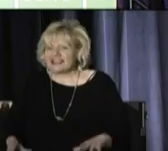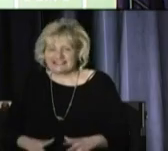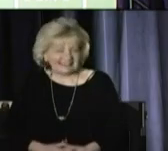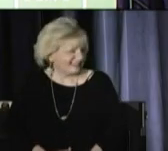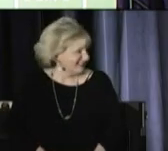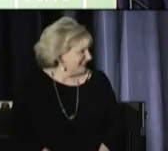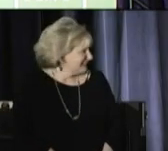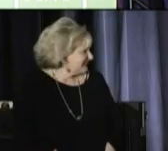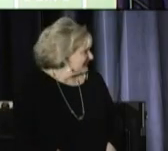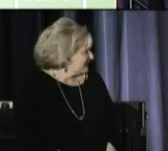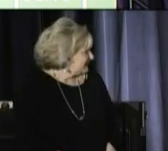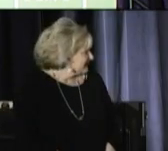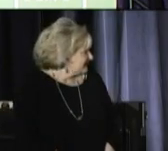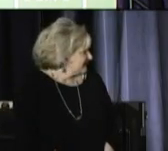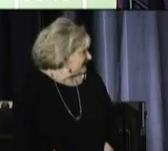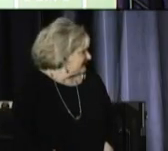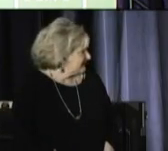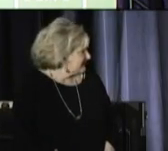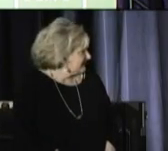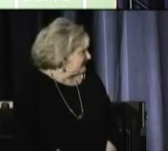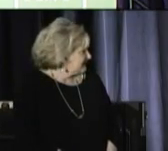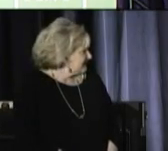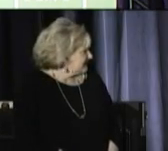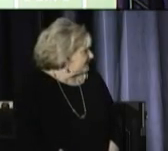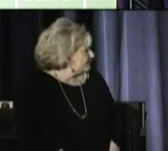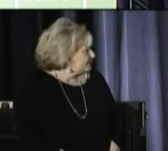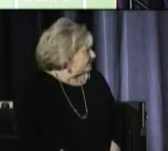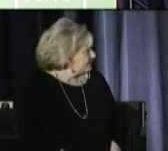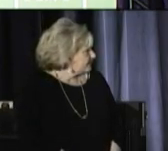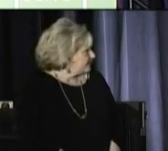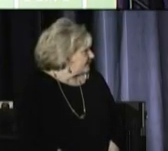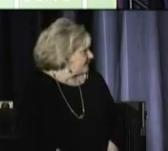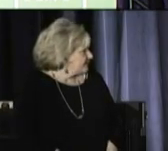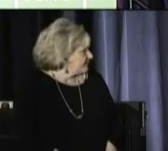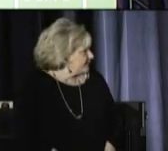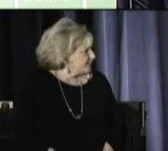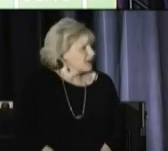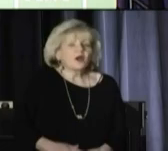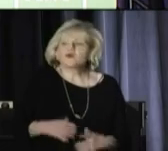Yay. Okay, so we're supposed to switch over to conversation.